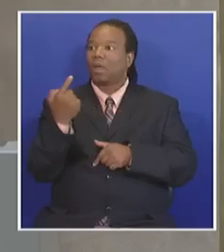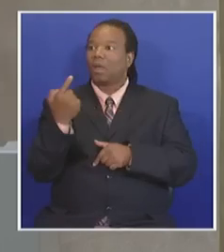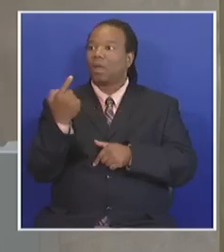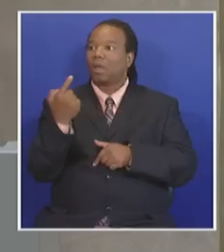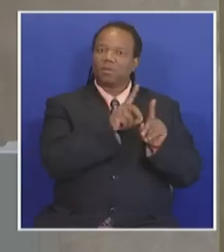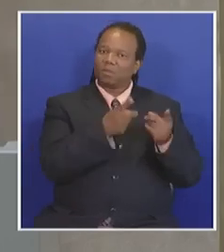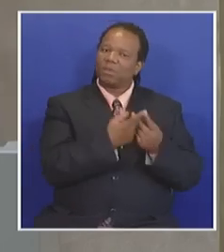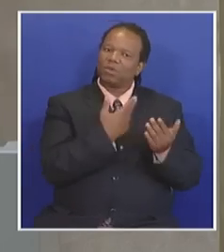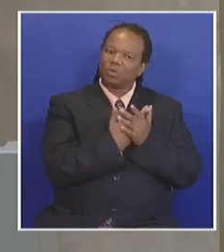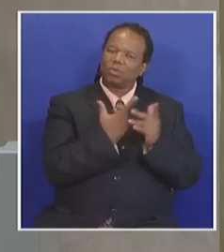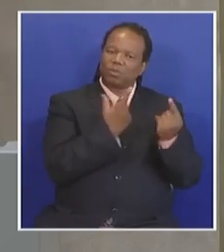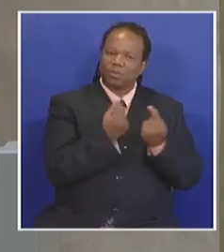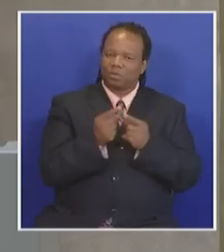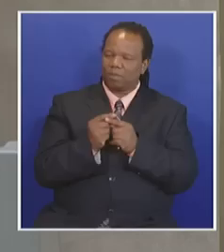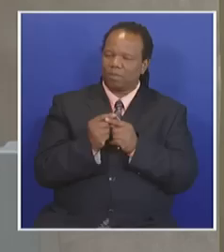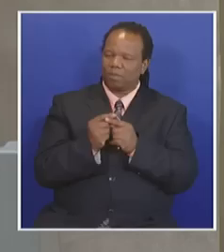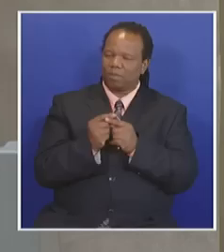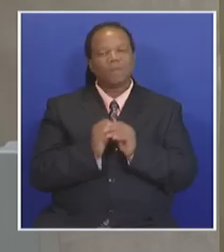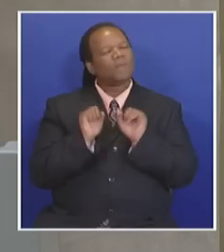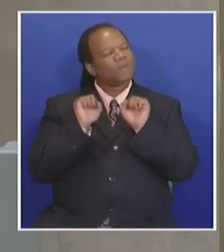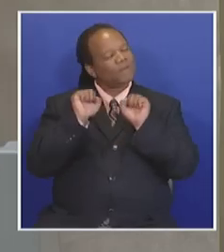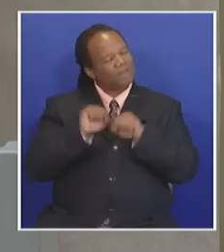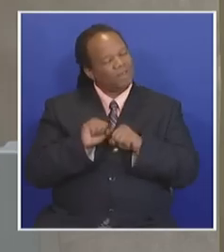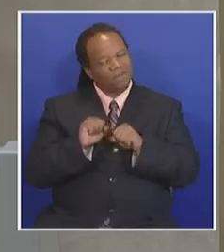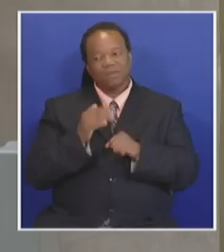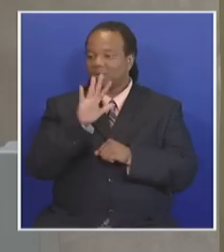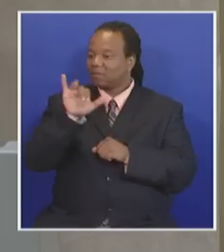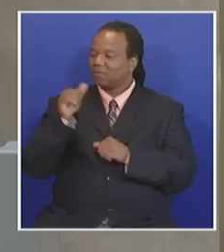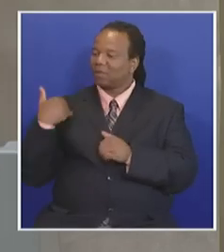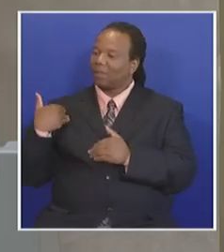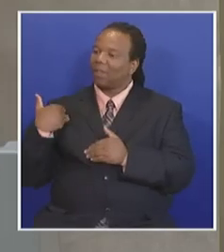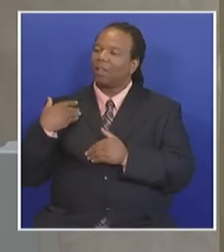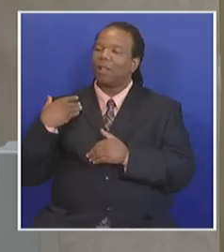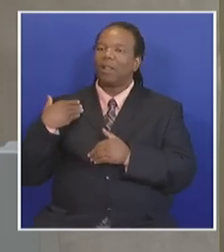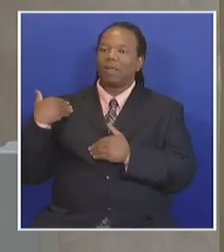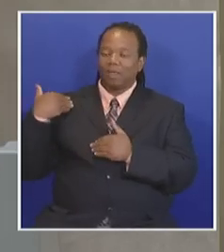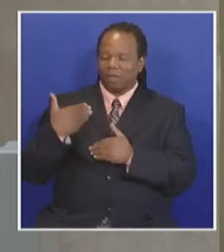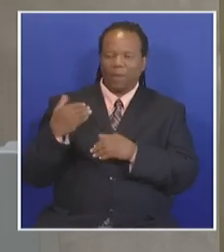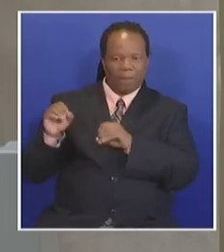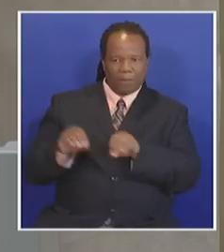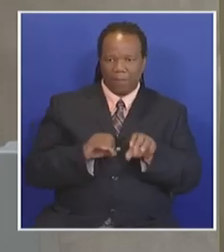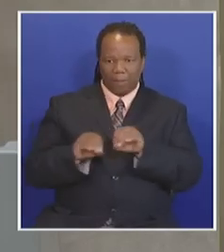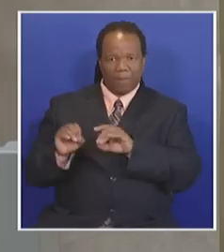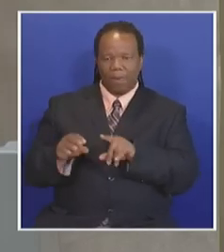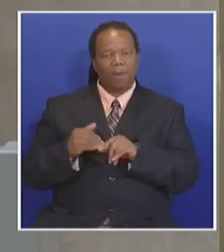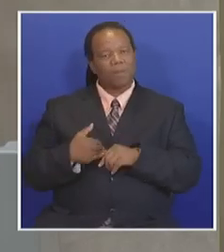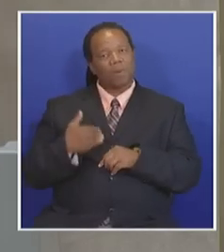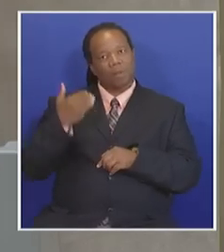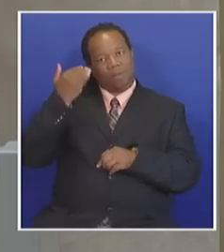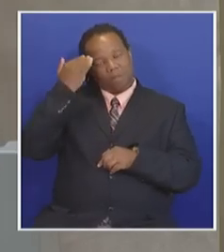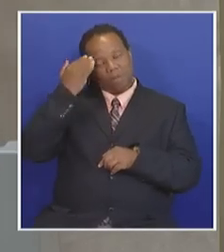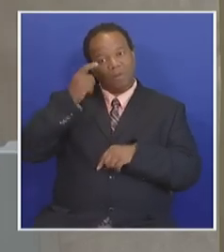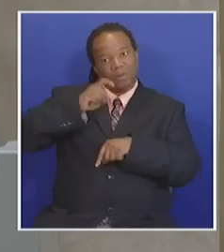well? As painful as our history was, I has also taught us time and again that sport